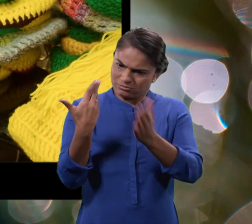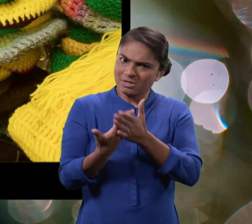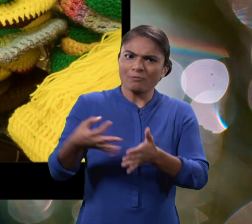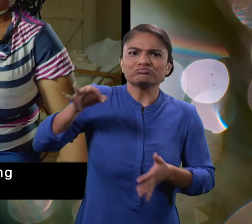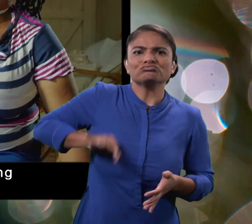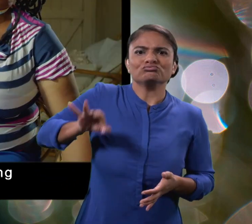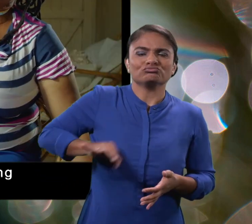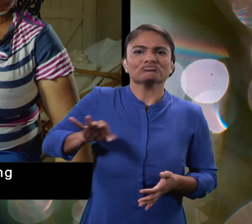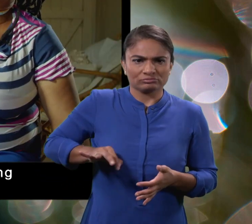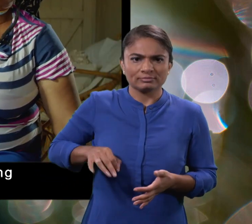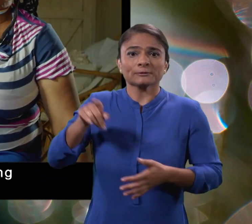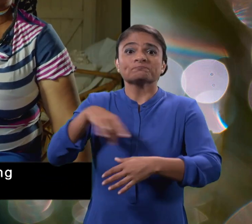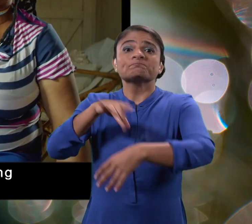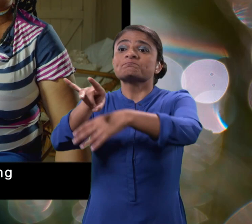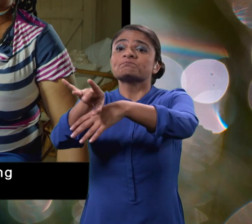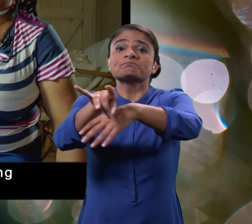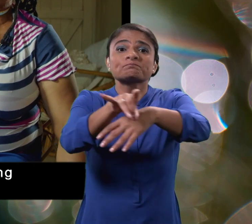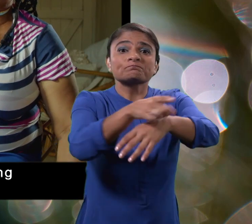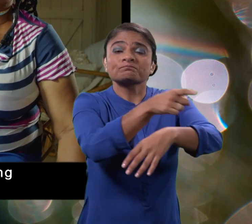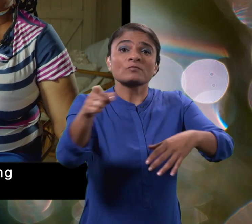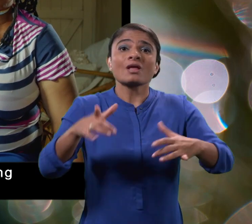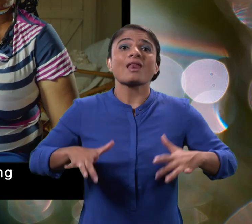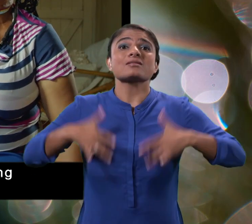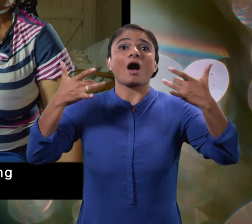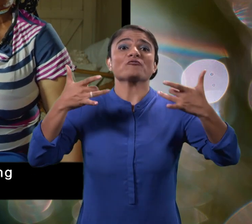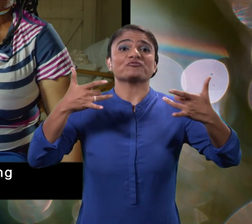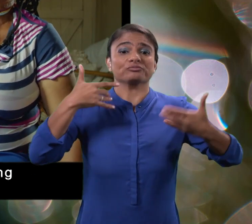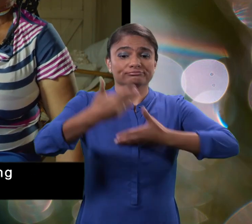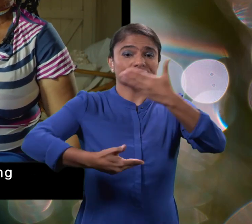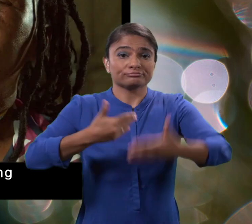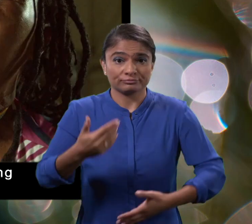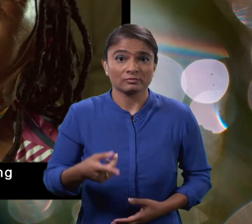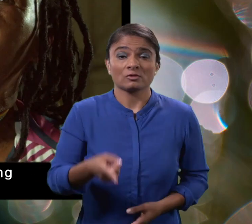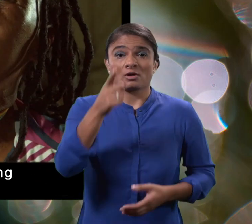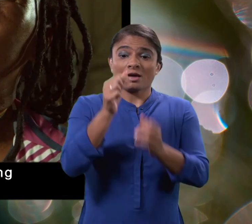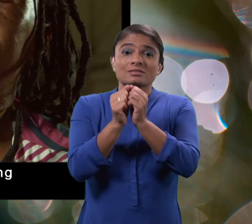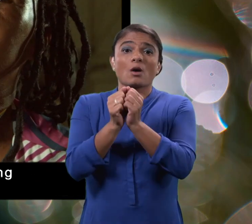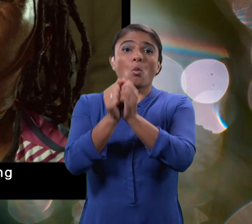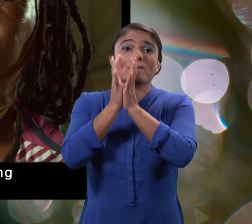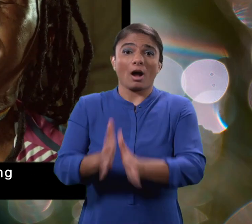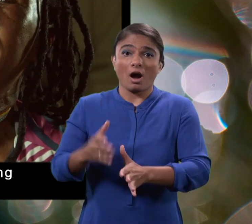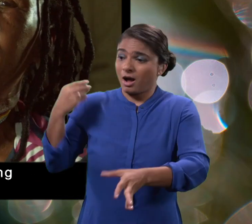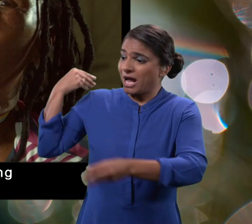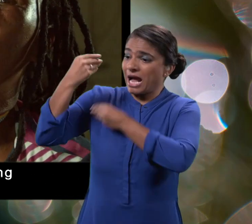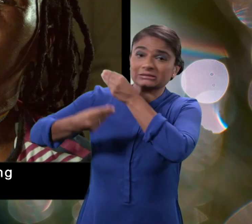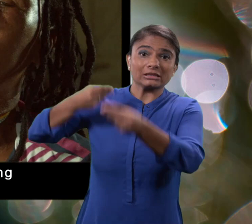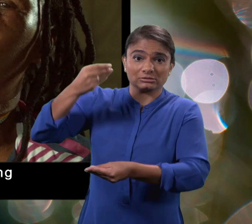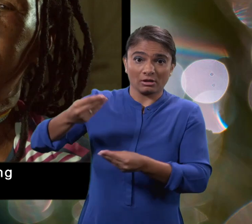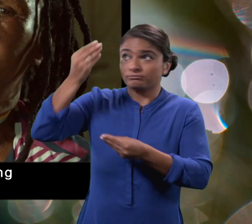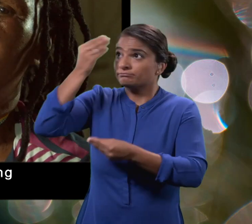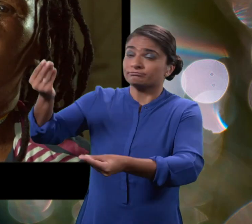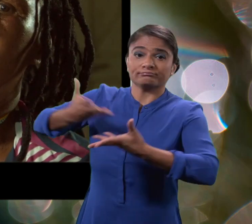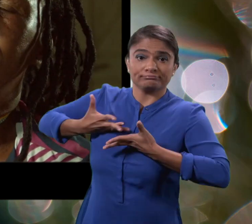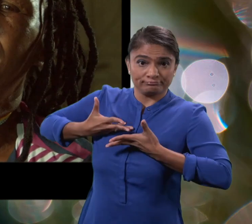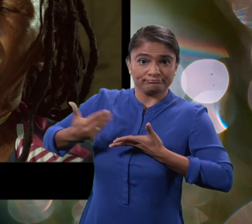bengaphandle. Indlela enophuhlisa ngayo mna abantu, ndicinga uba ndingathi xana le nto seyifikile